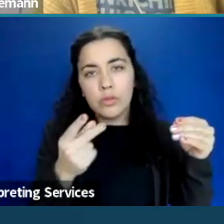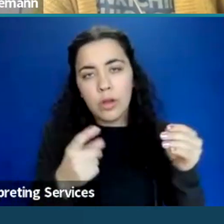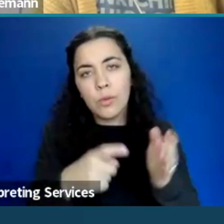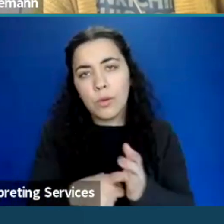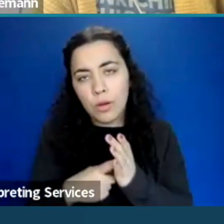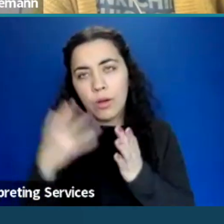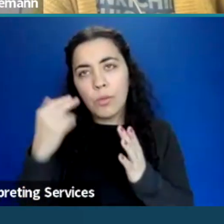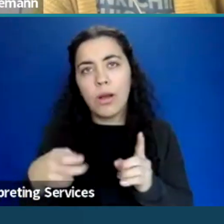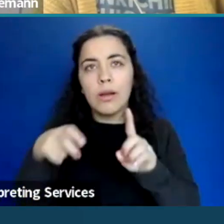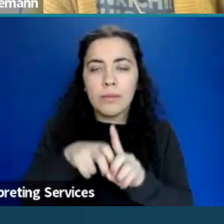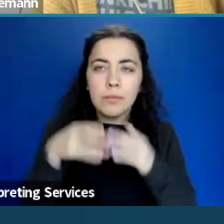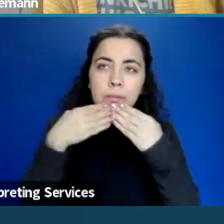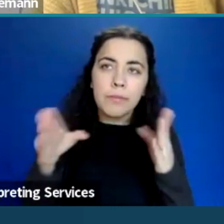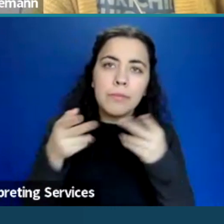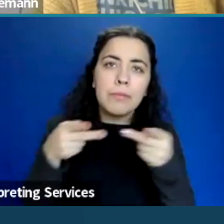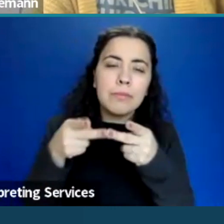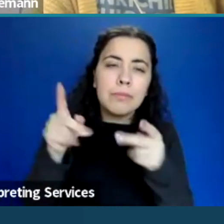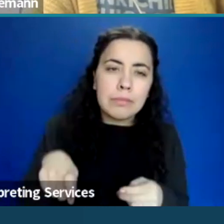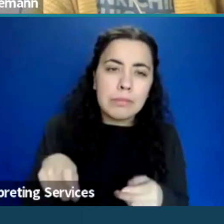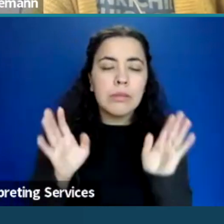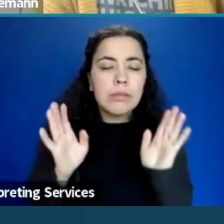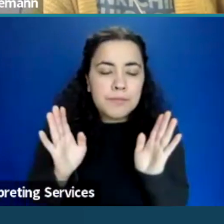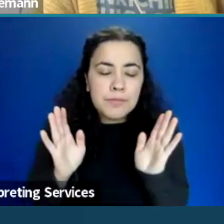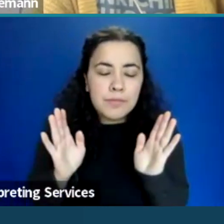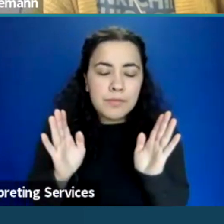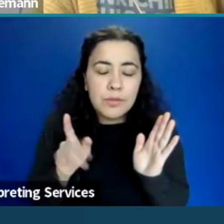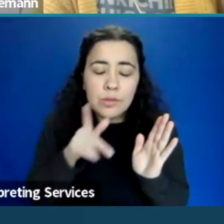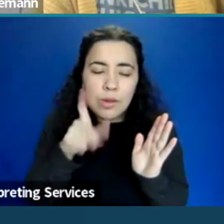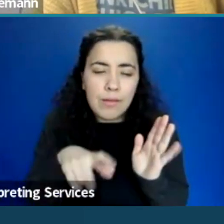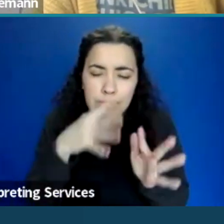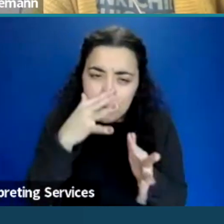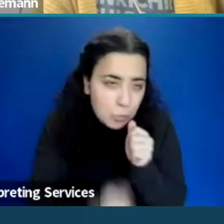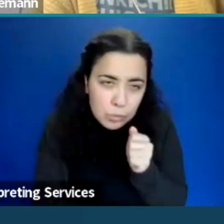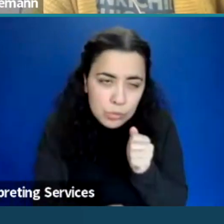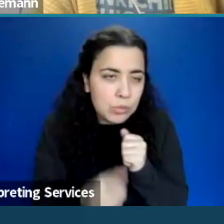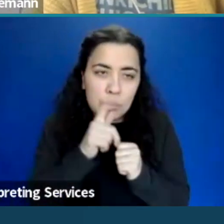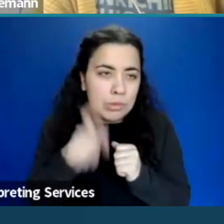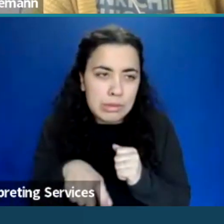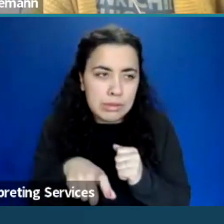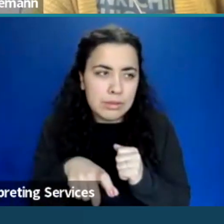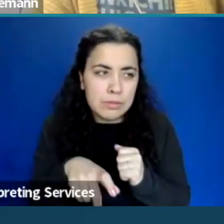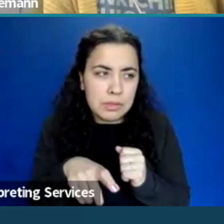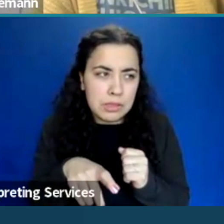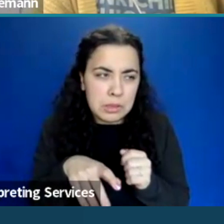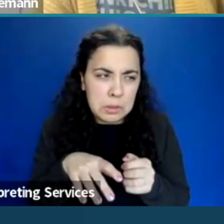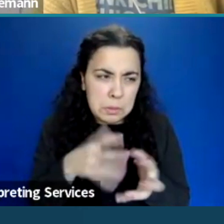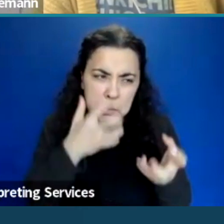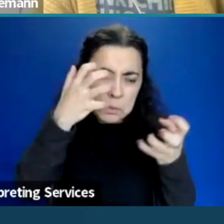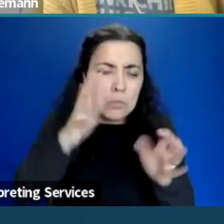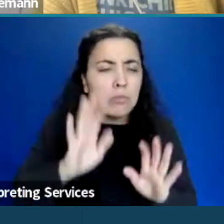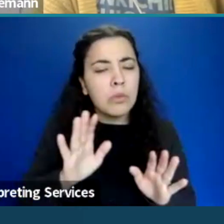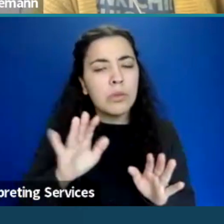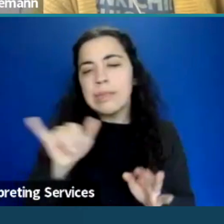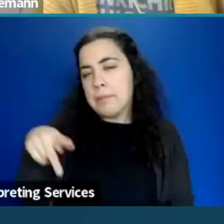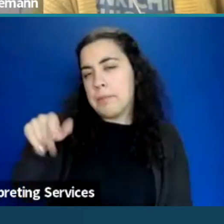in public places. You don't have to be mean. You don't have to be cruel. Like Pam said, it's better to be kind